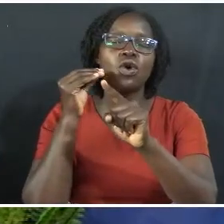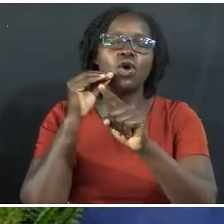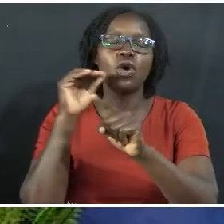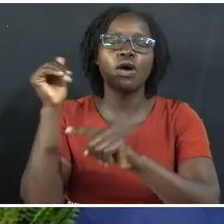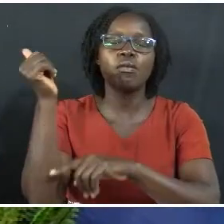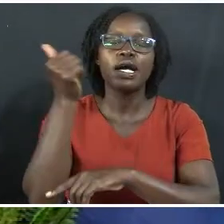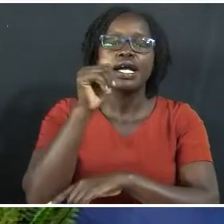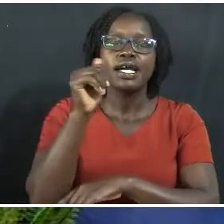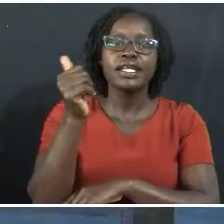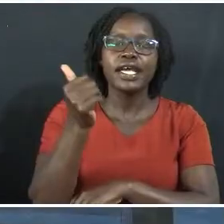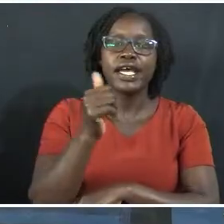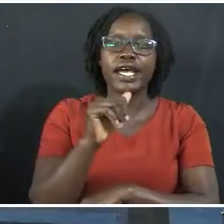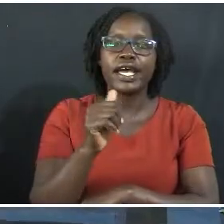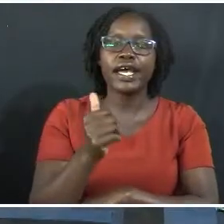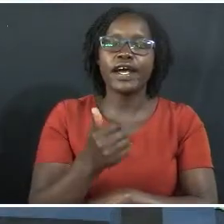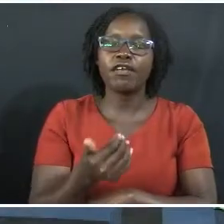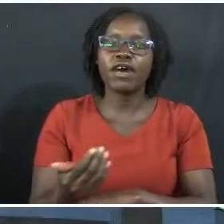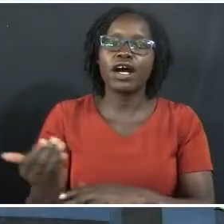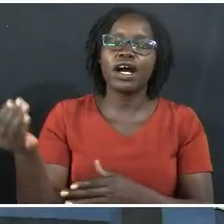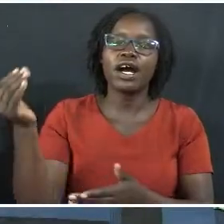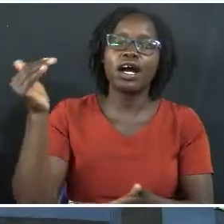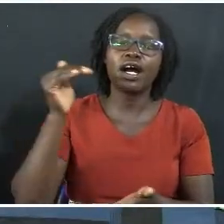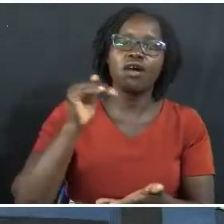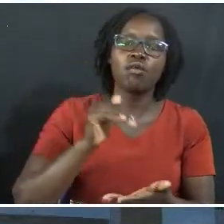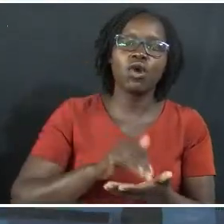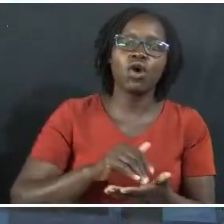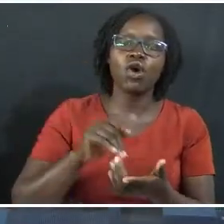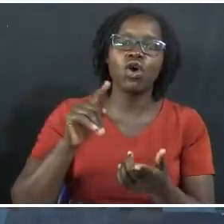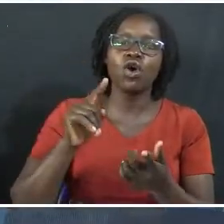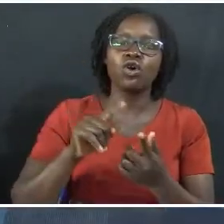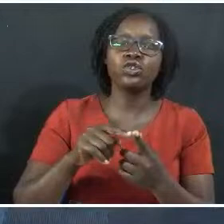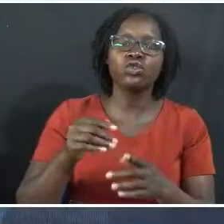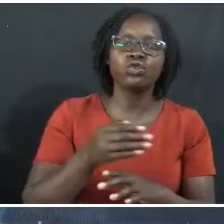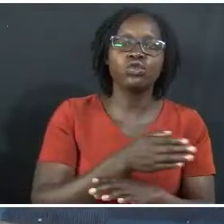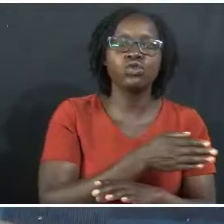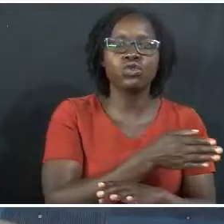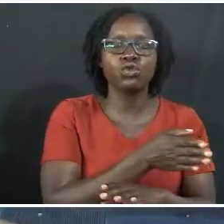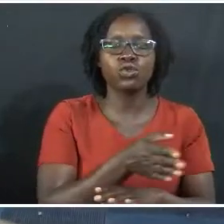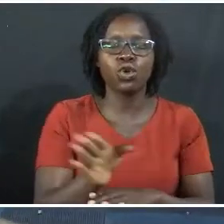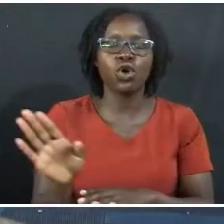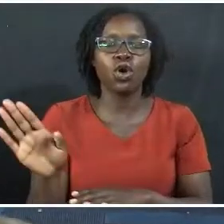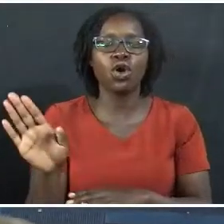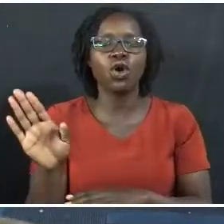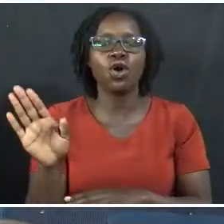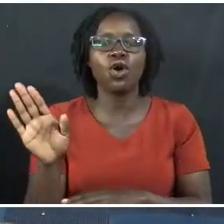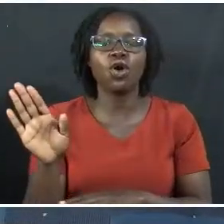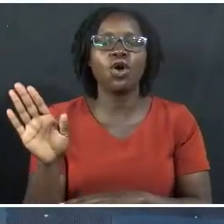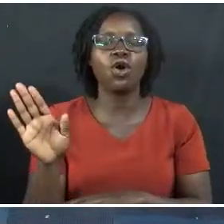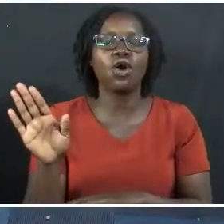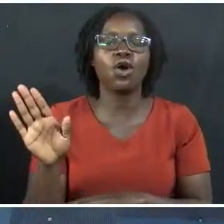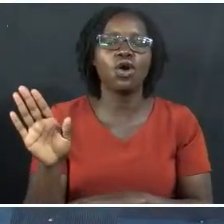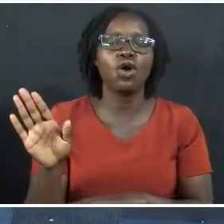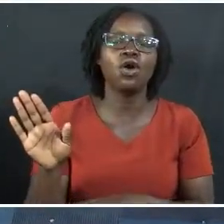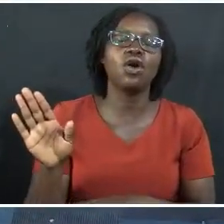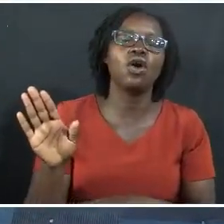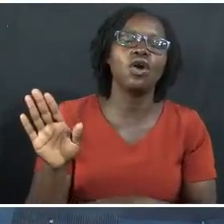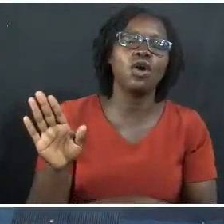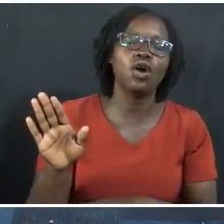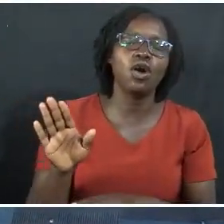coming. Oh yeah, never more to roam.